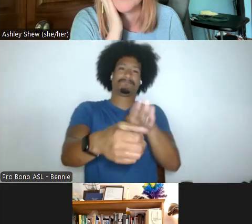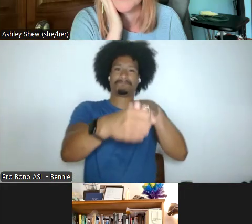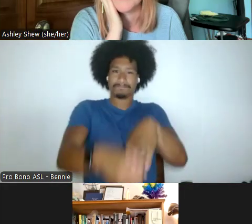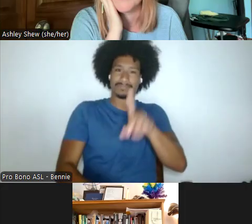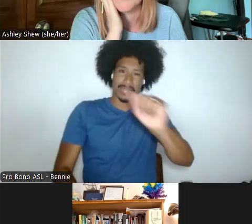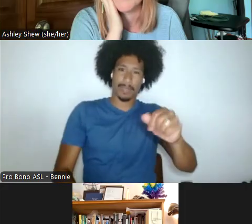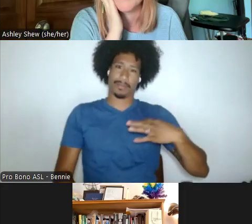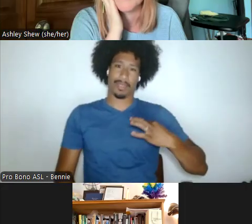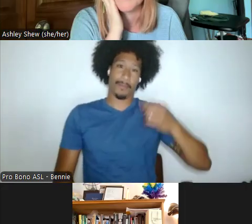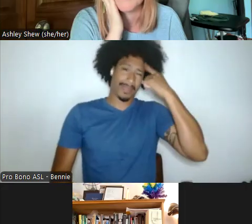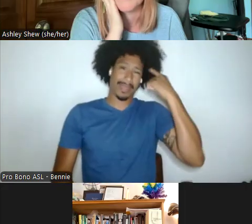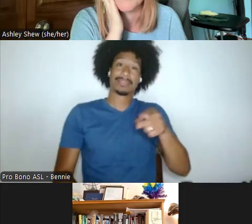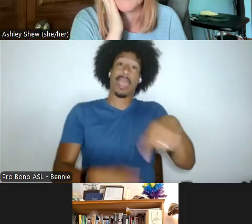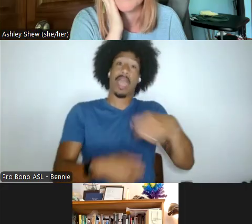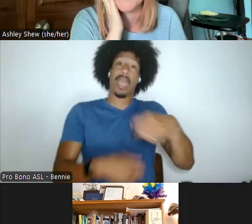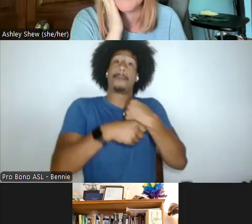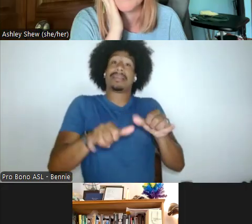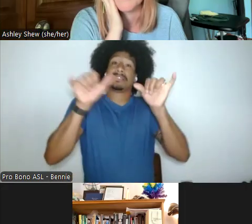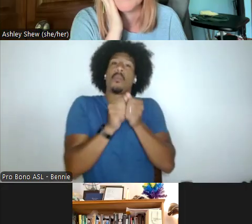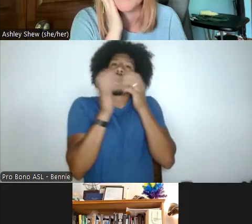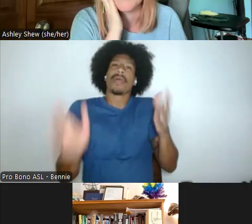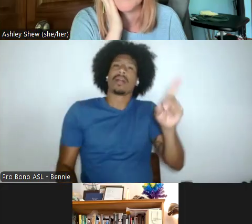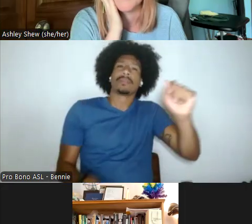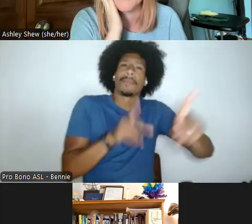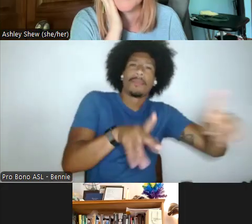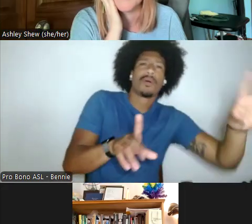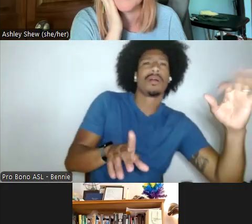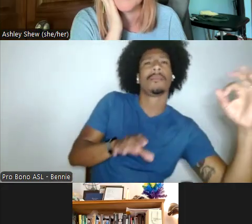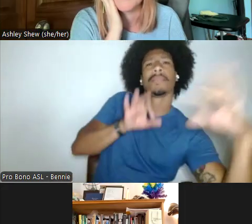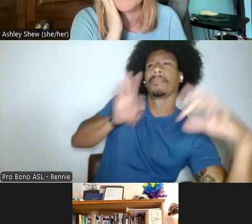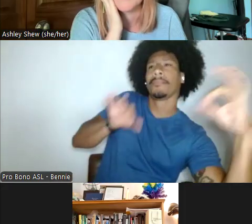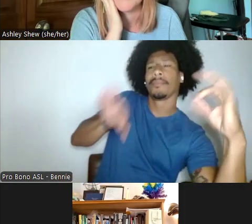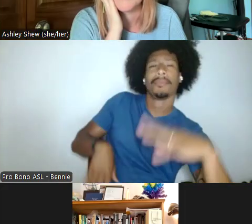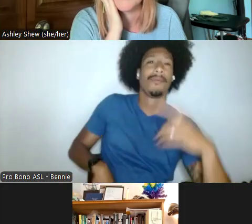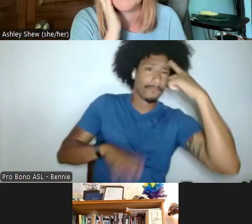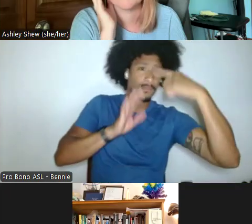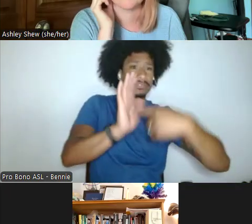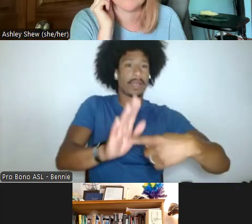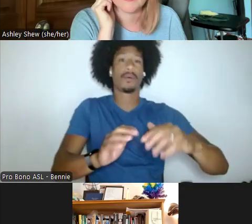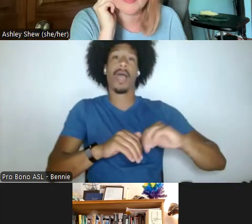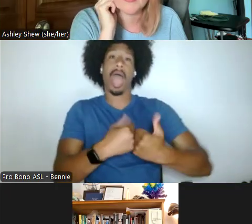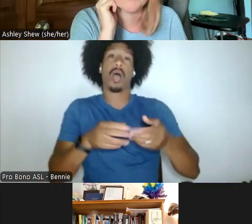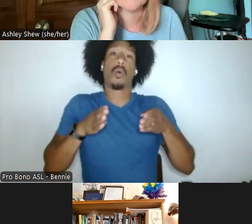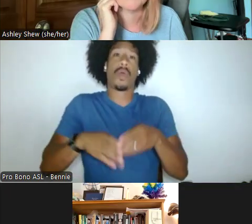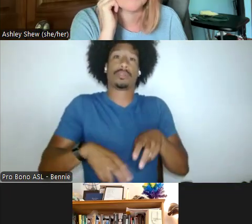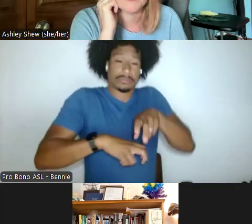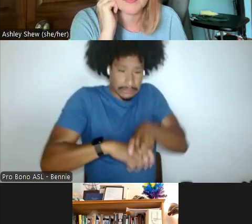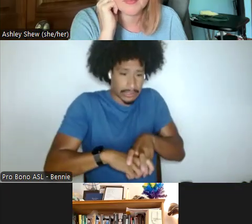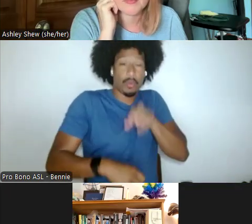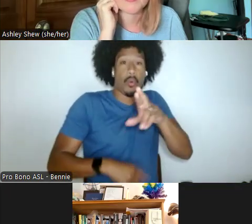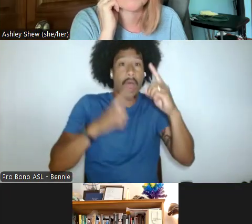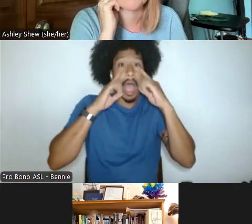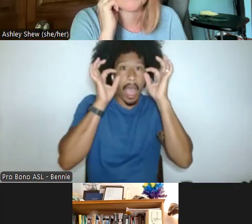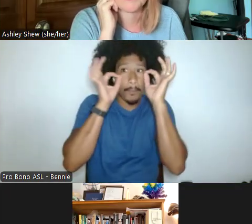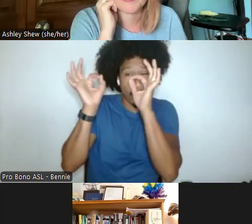people's inputs. And so certain types of ways of sitting or eye movements or